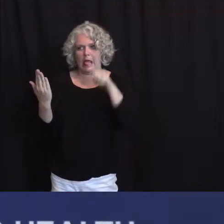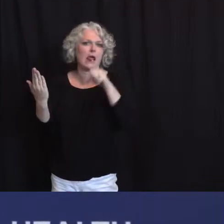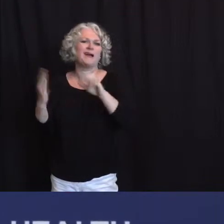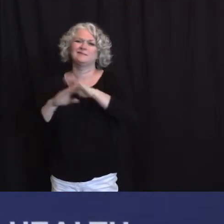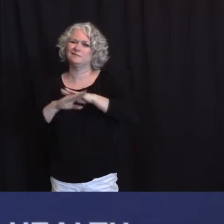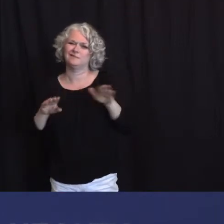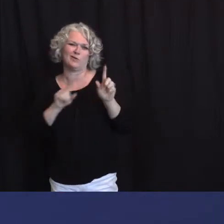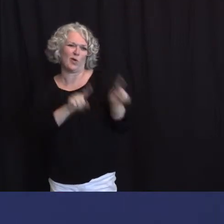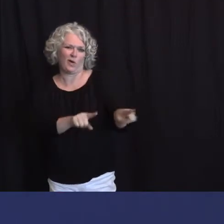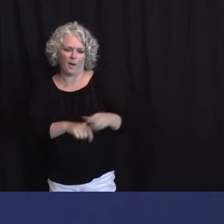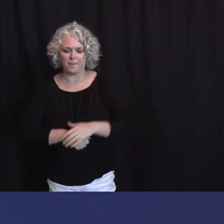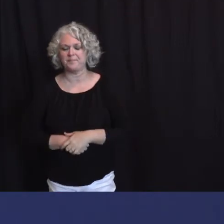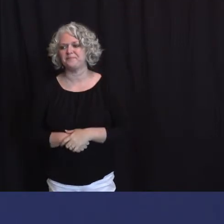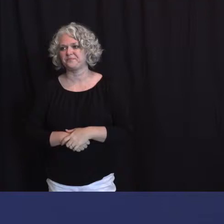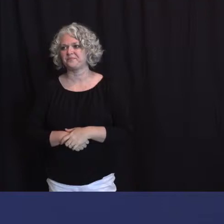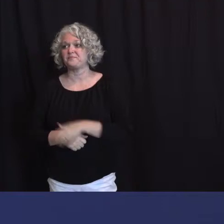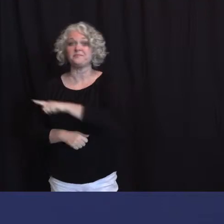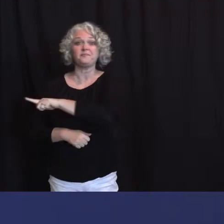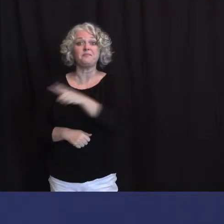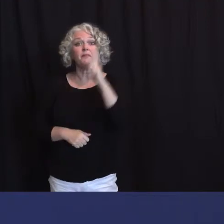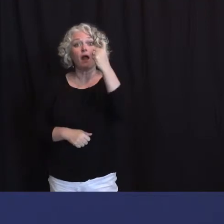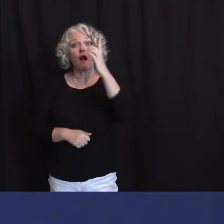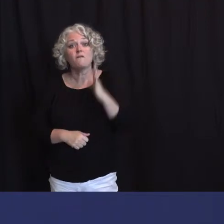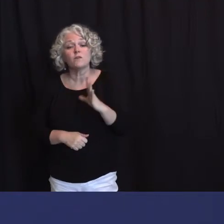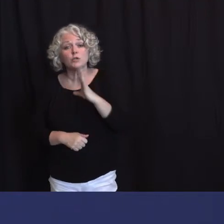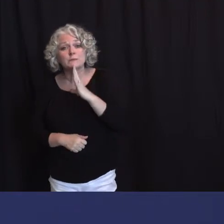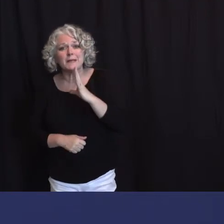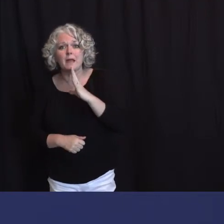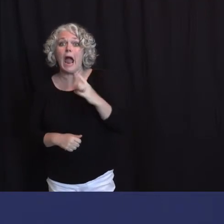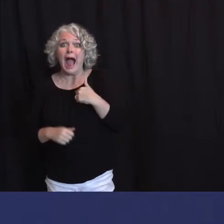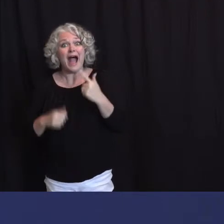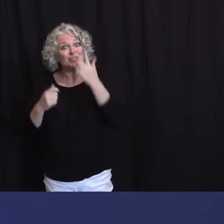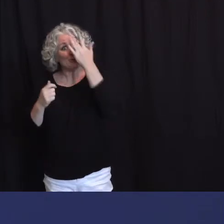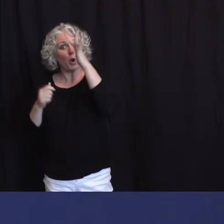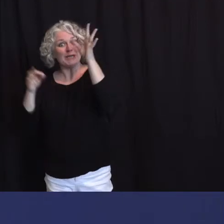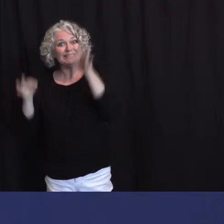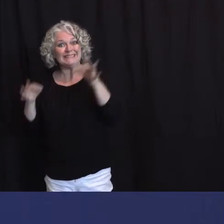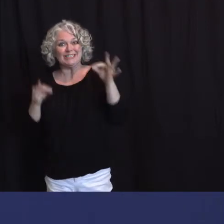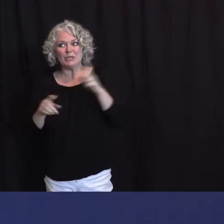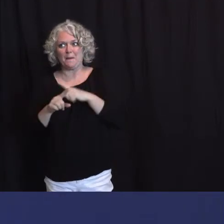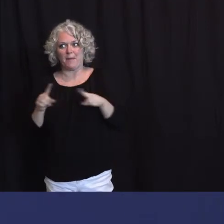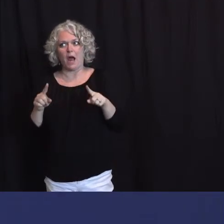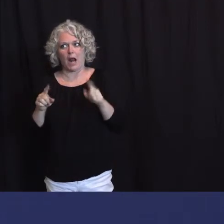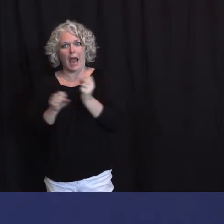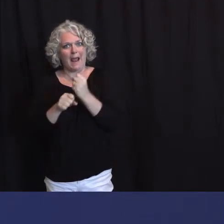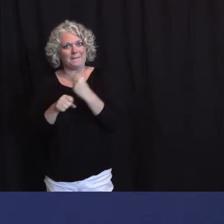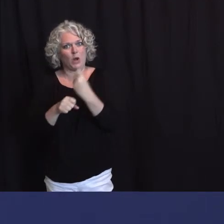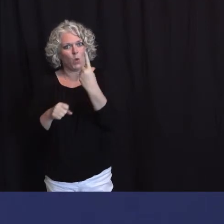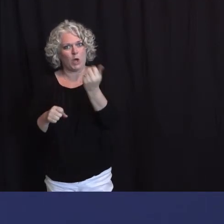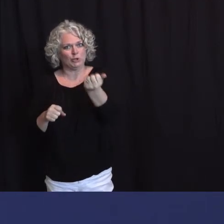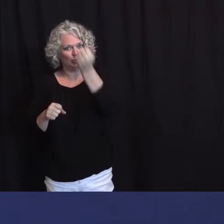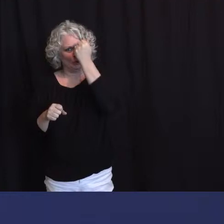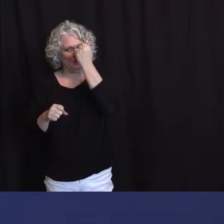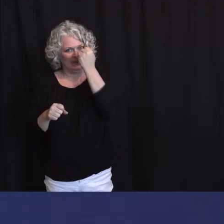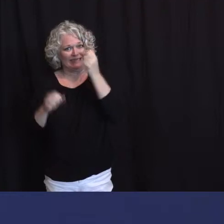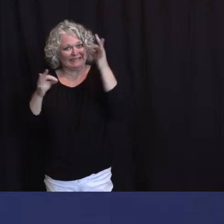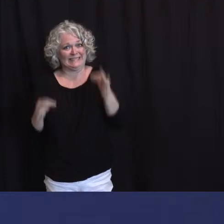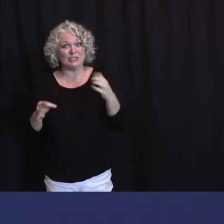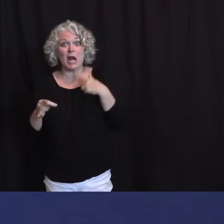I made a lot of smart decisions over the weekend, but I made one really stupid one, and that was I dragged out two of your colleagues for a run yesterday